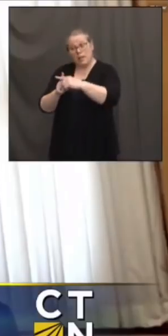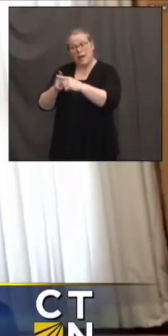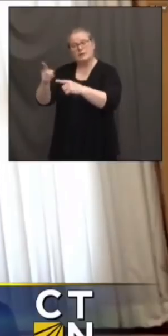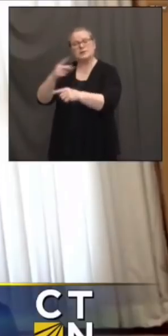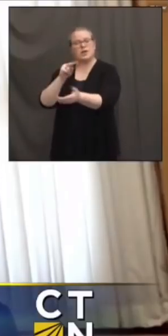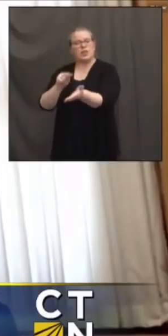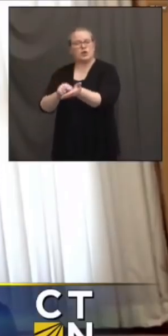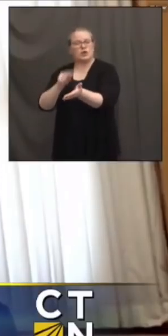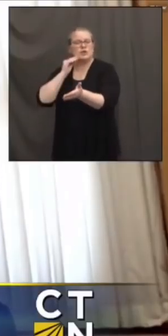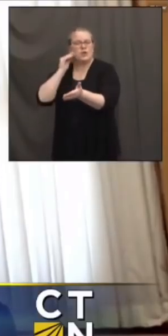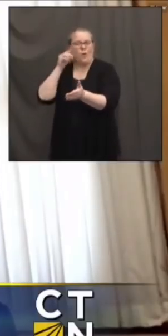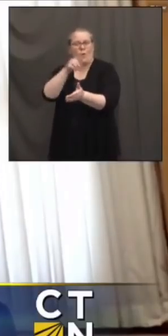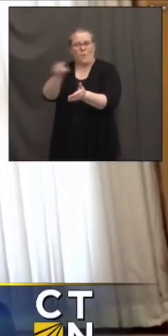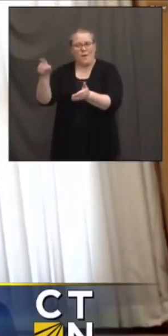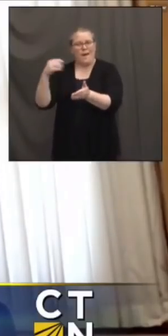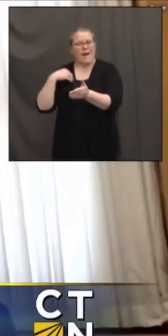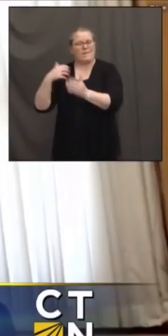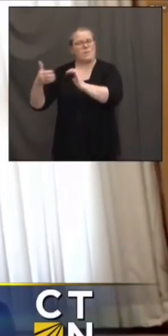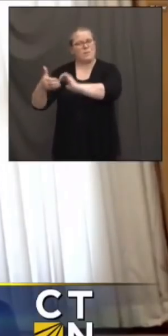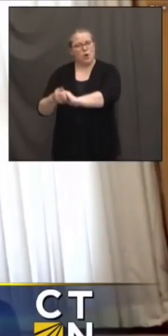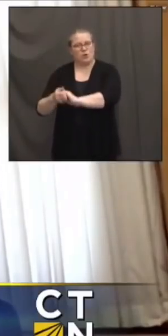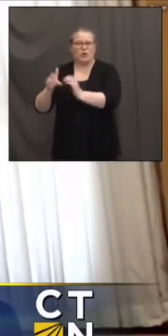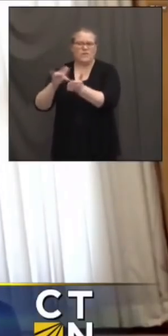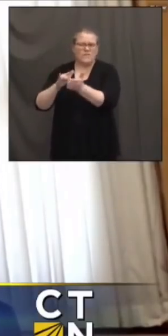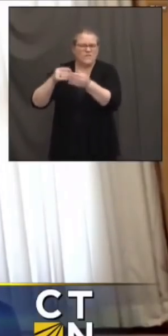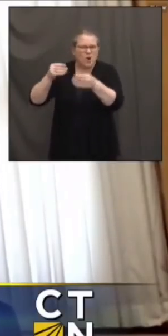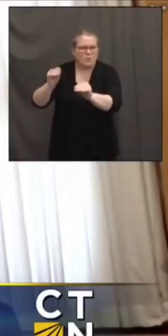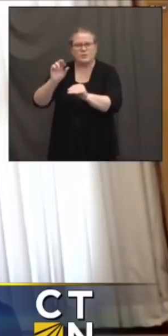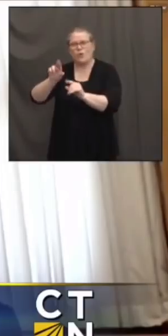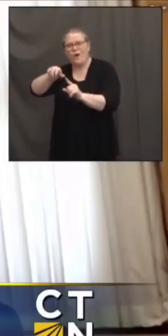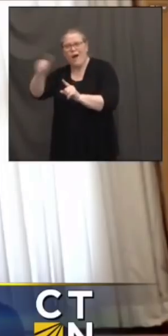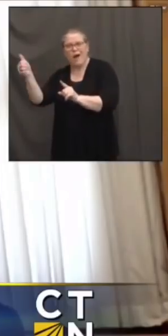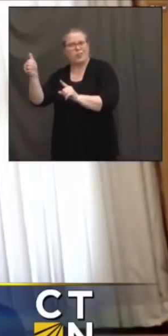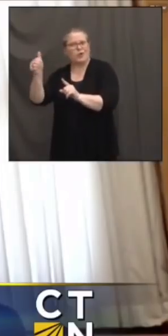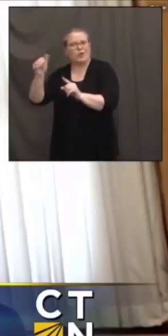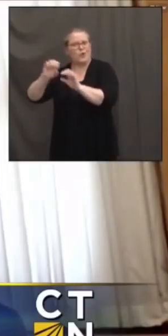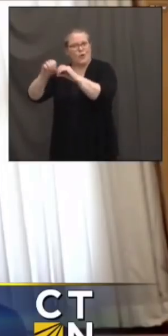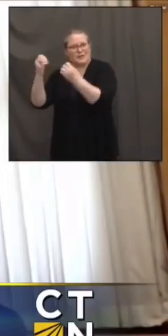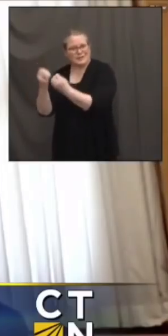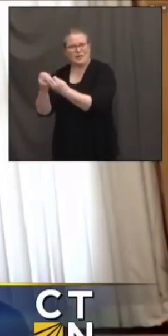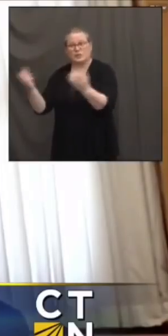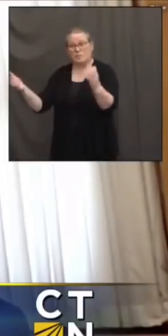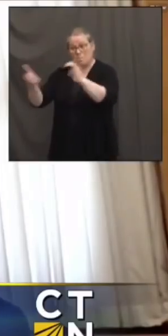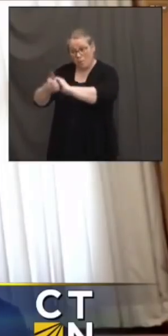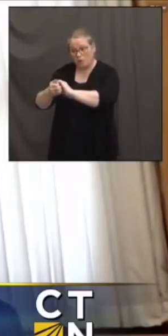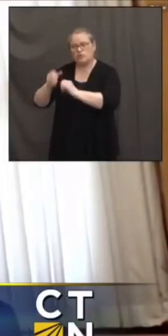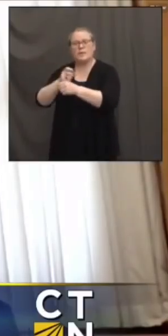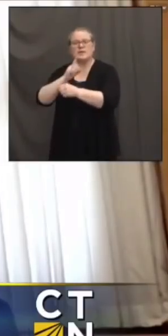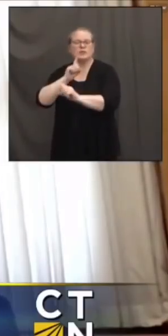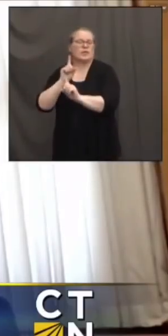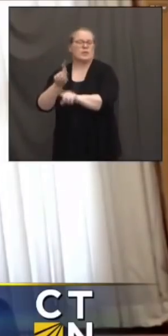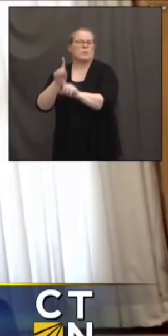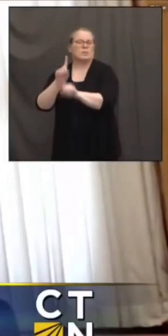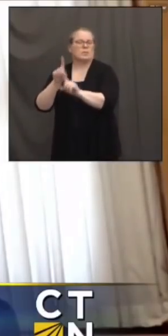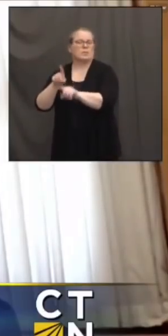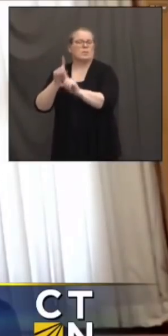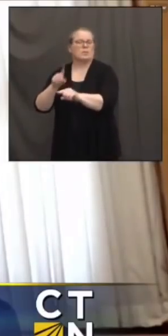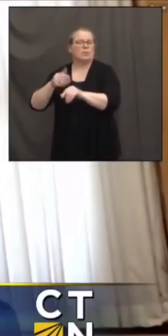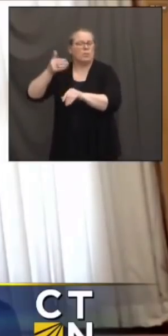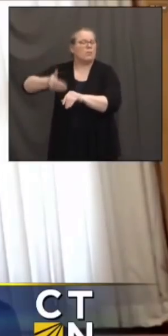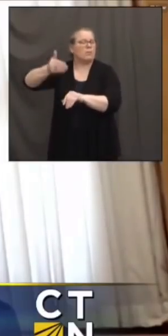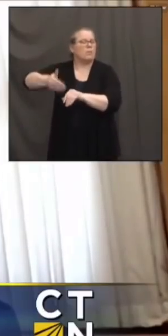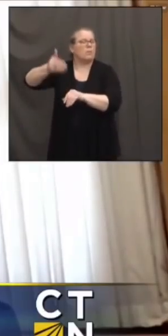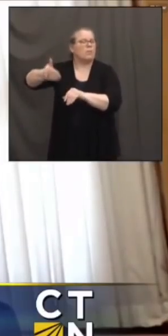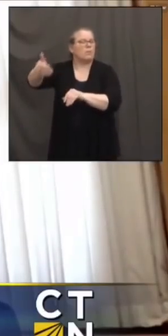vaccination partner established, a pharmacy or another partner, to make sure that that's being done on a sustainable, ongoing basis going forward. So